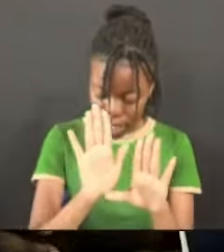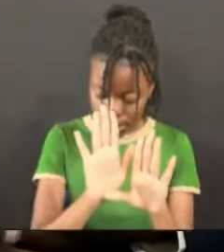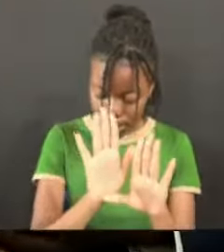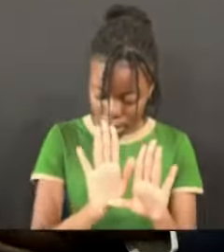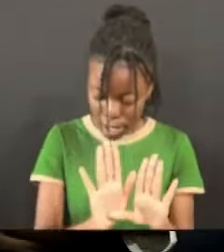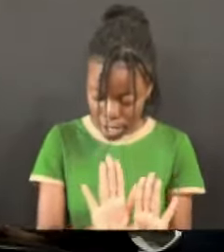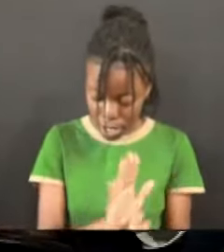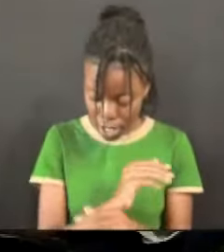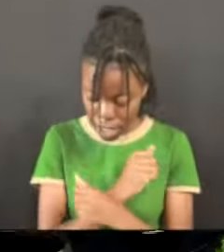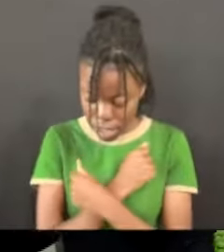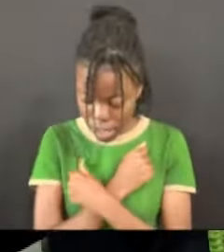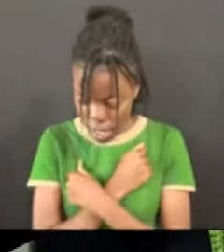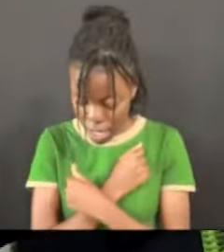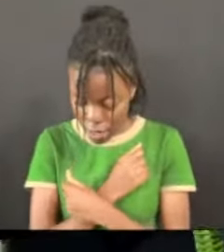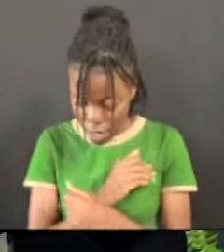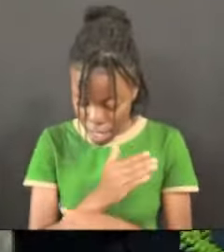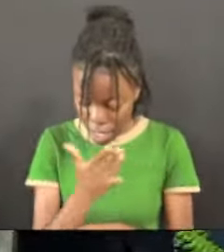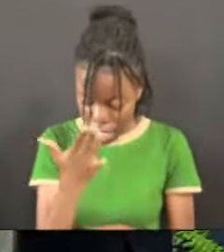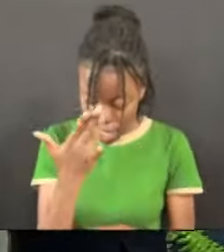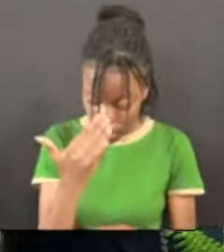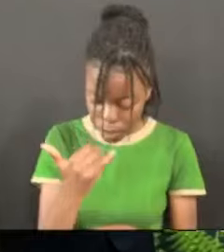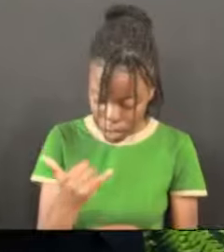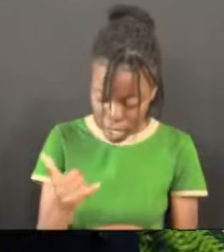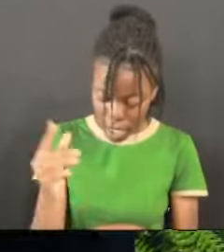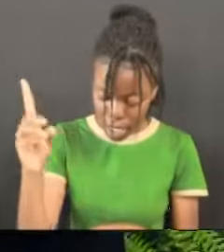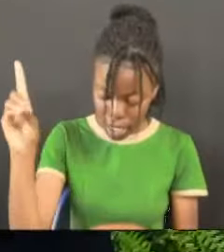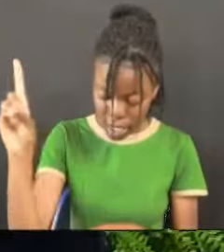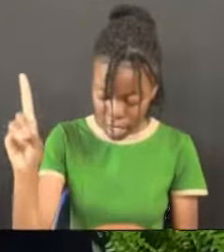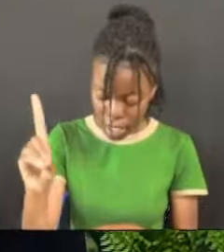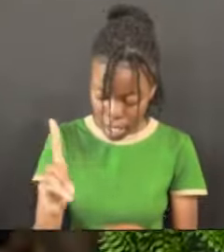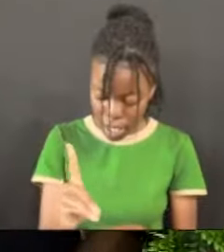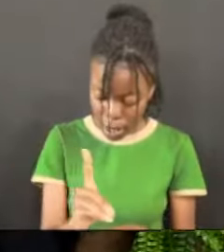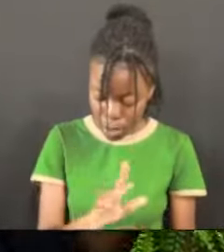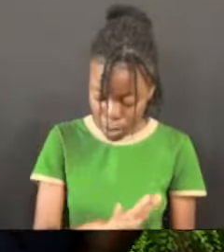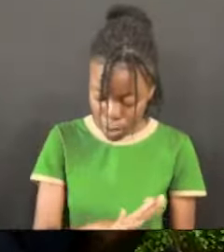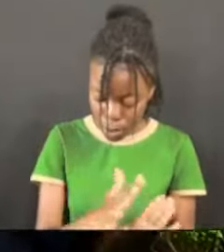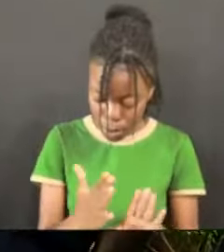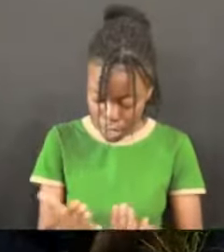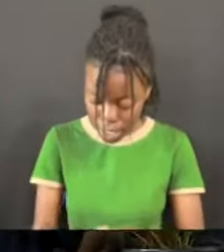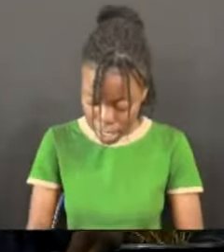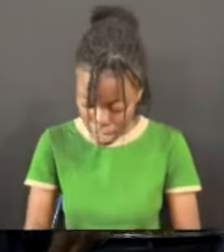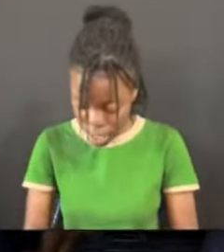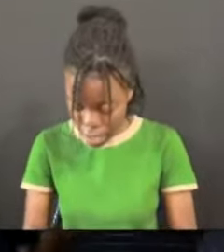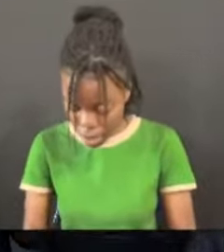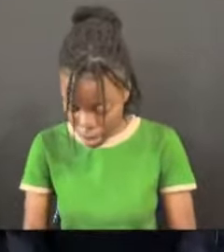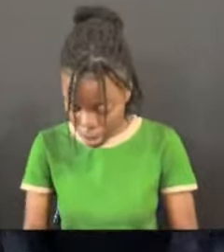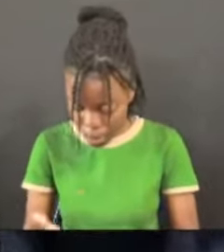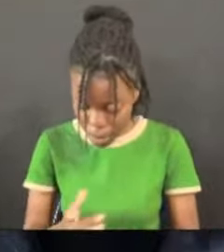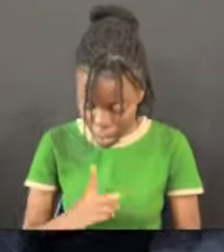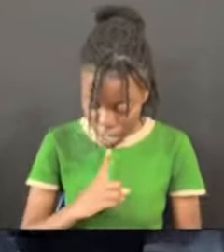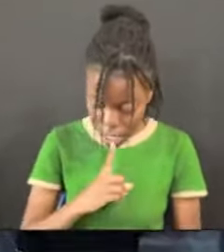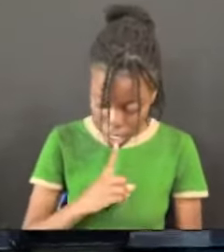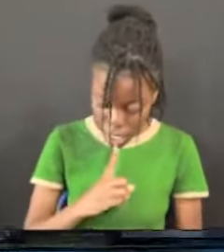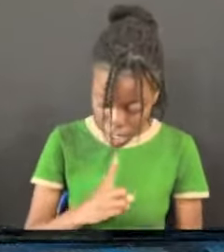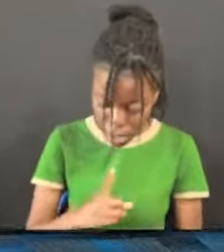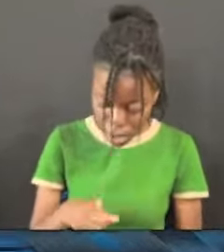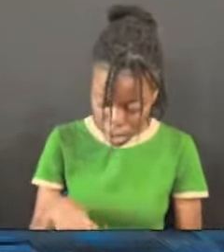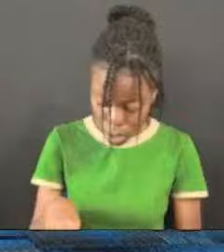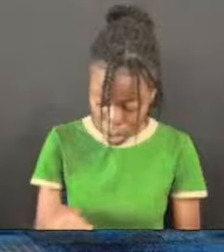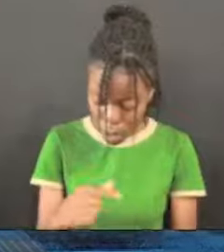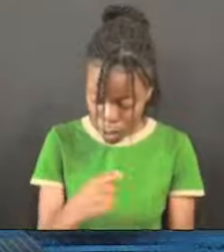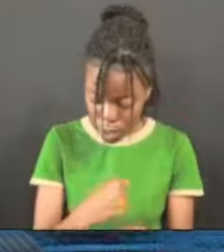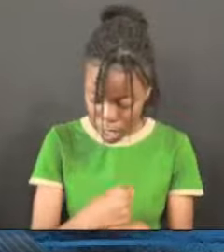his wondrous love and why he came to die. And